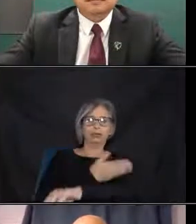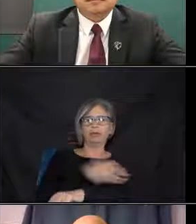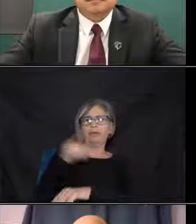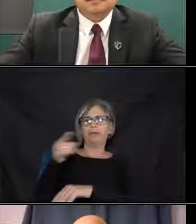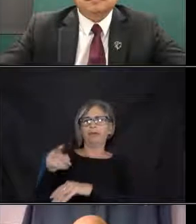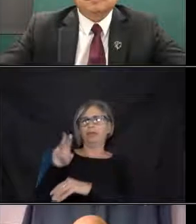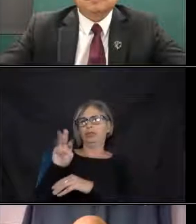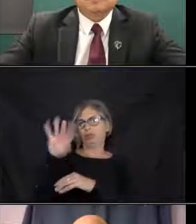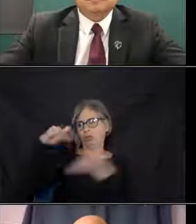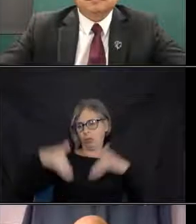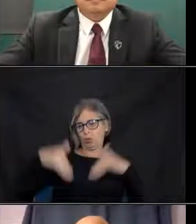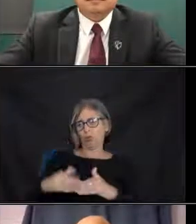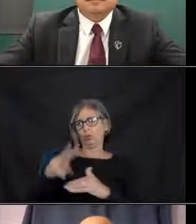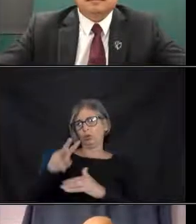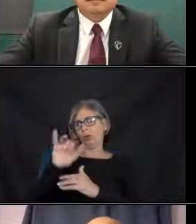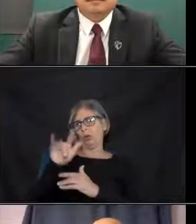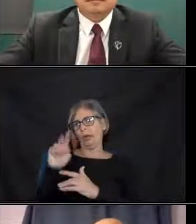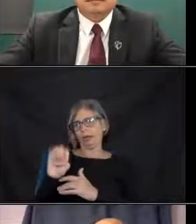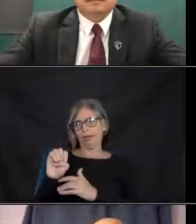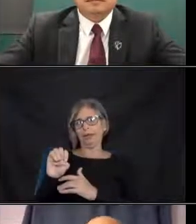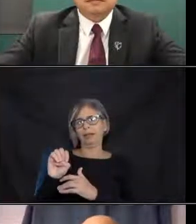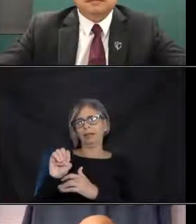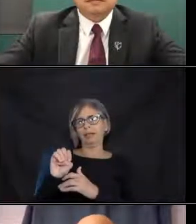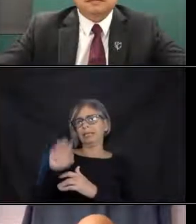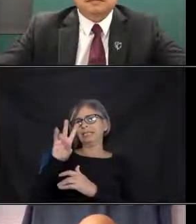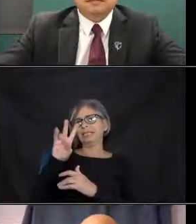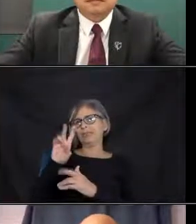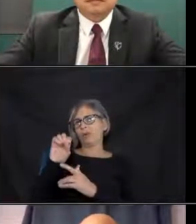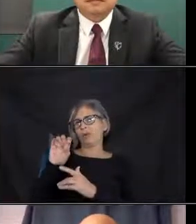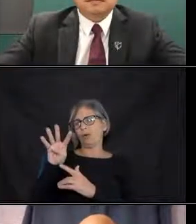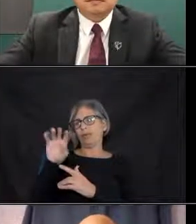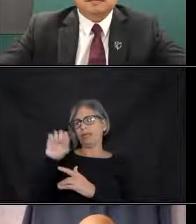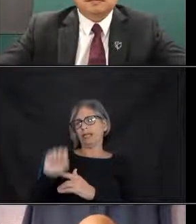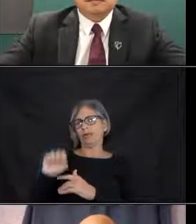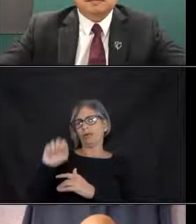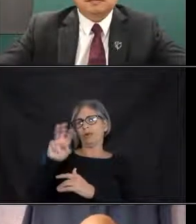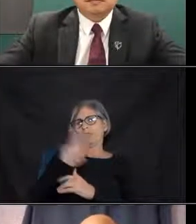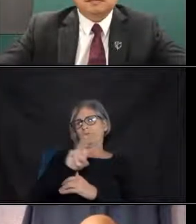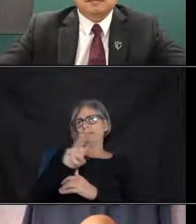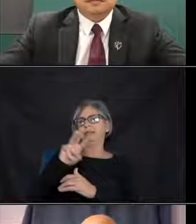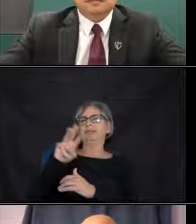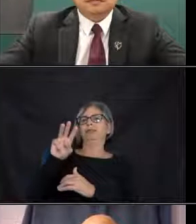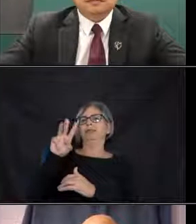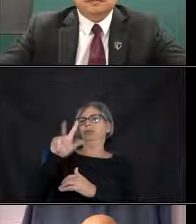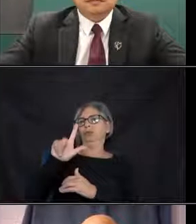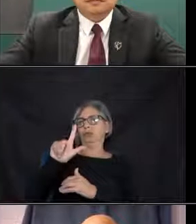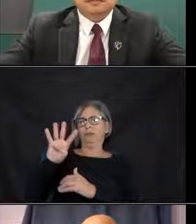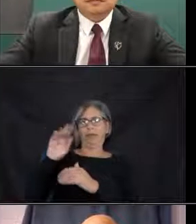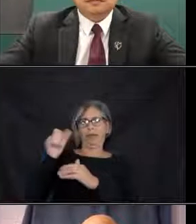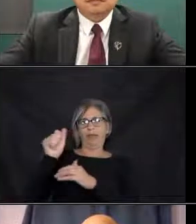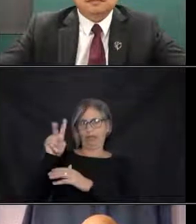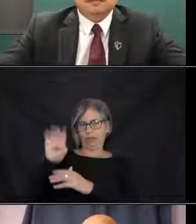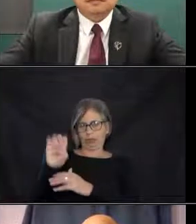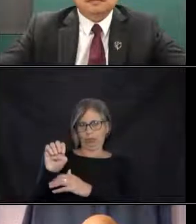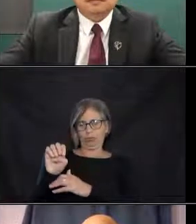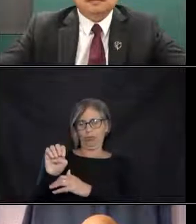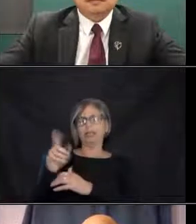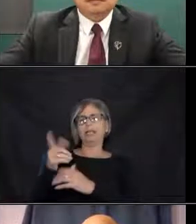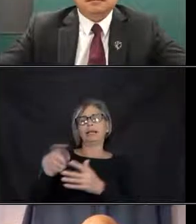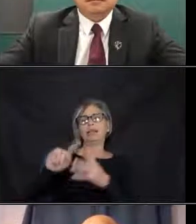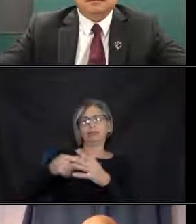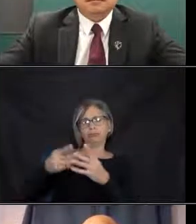the east lot line of the property located at 704 Southwest 25th Avenue, authorizing the city manager to execute a